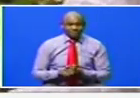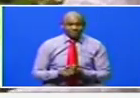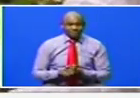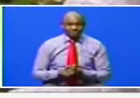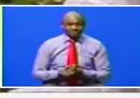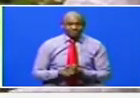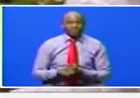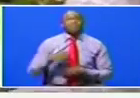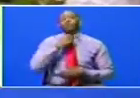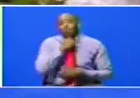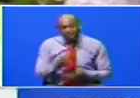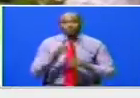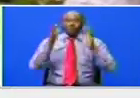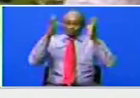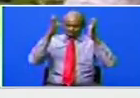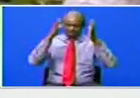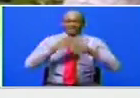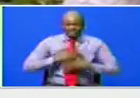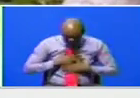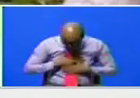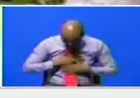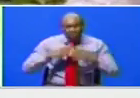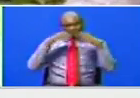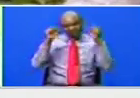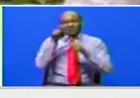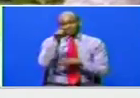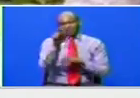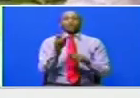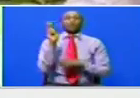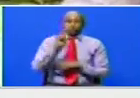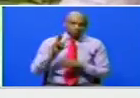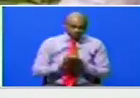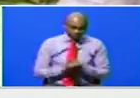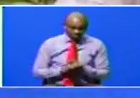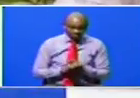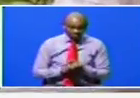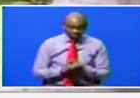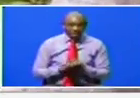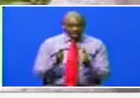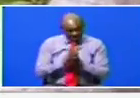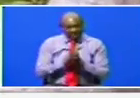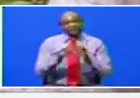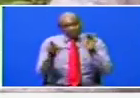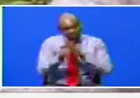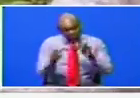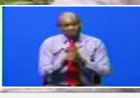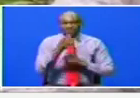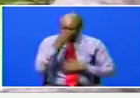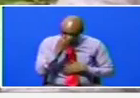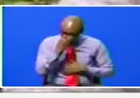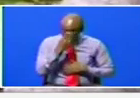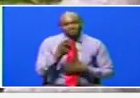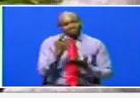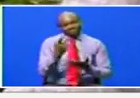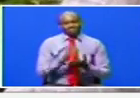We want to also congratulate His Excellency the President of the Republic of Kenya, Uhuru Muigai Kenyatta, and the Deputy President William